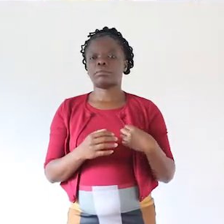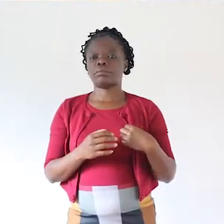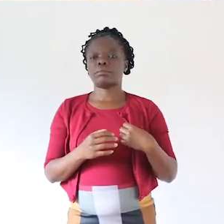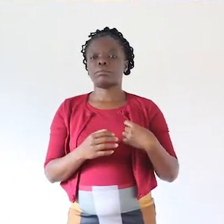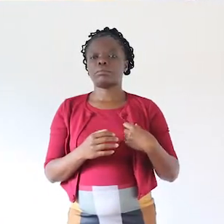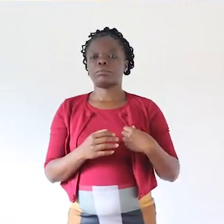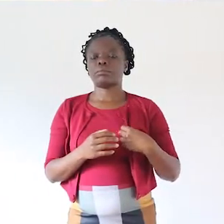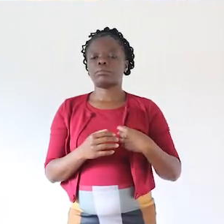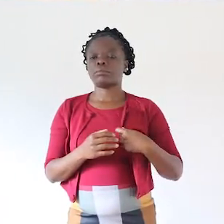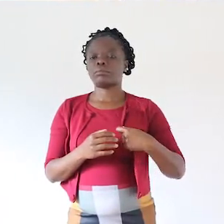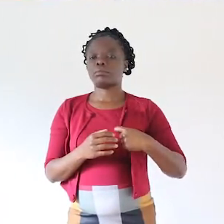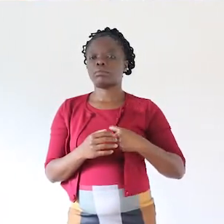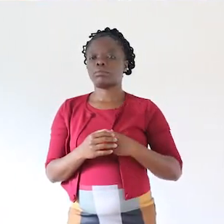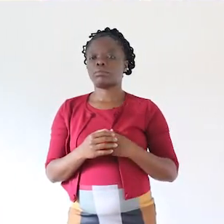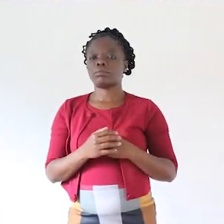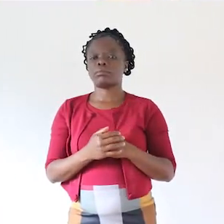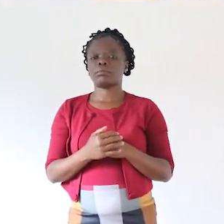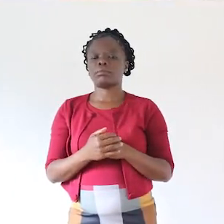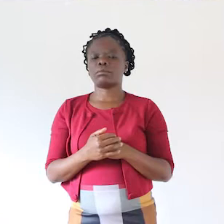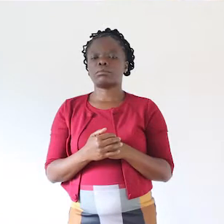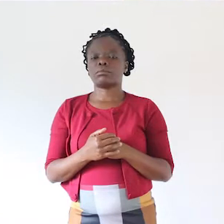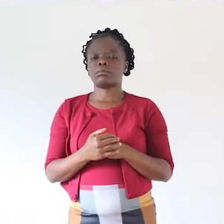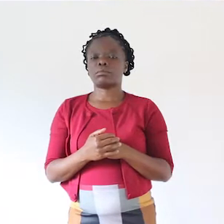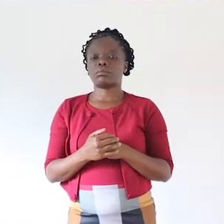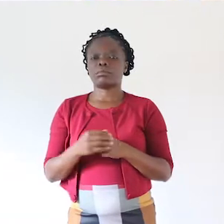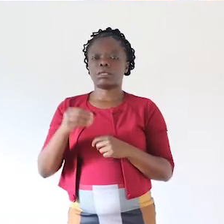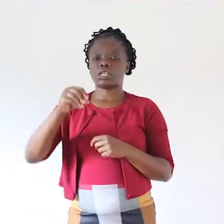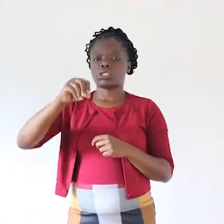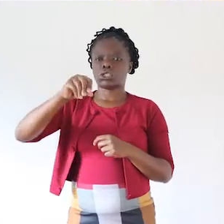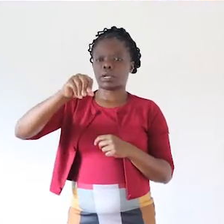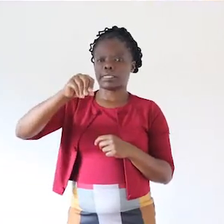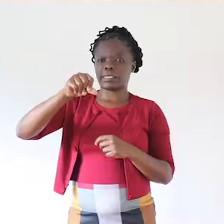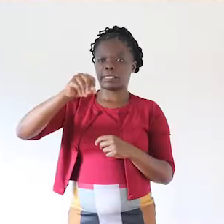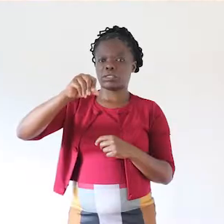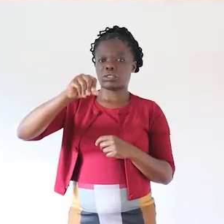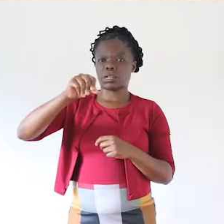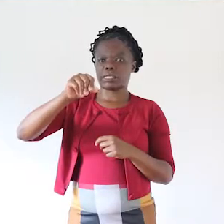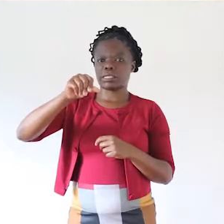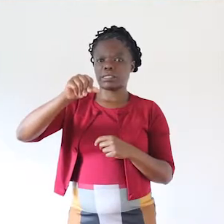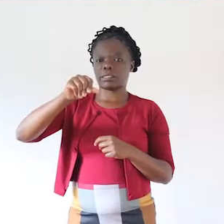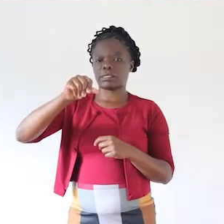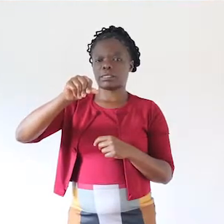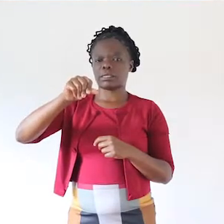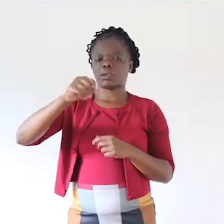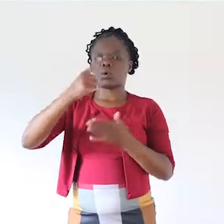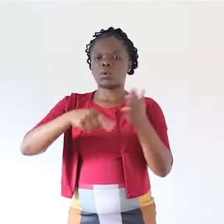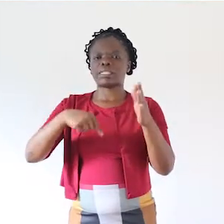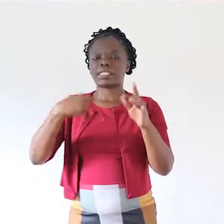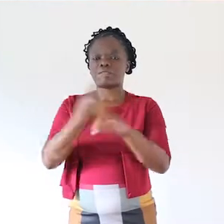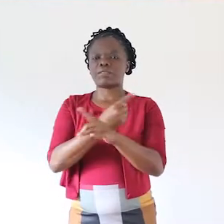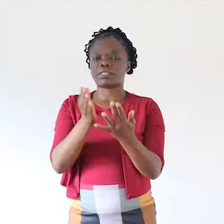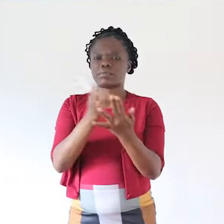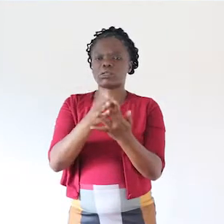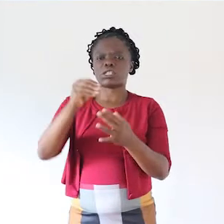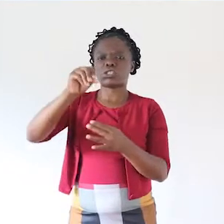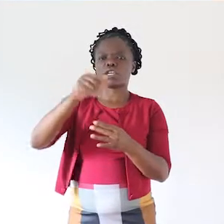We are going to pop it. Next, Salt. that is salt. Very good. What is the difference between